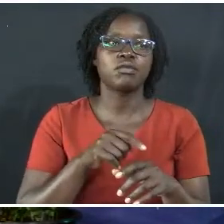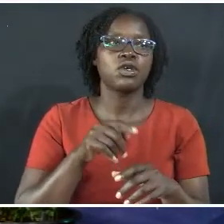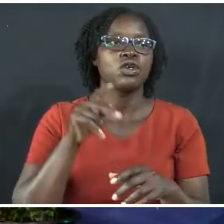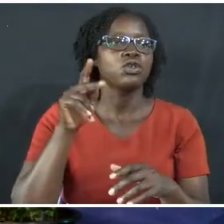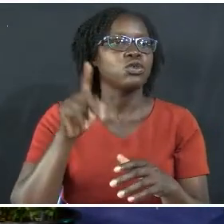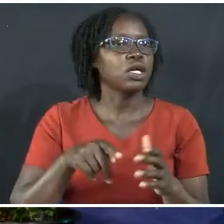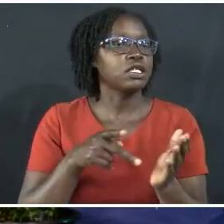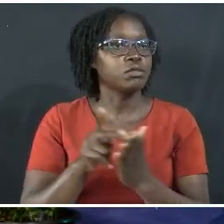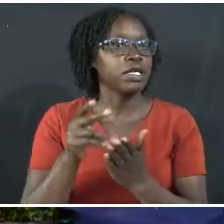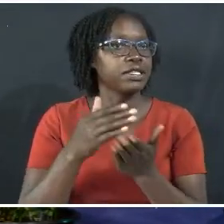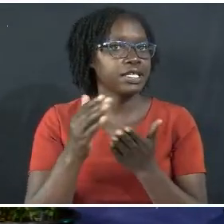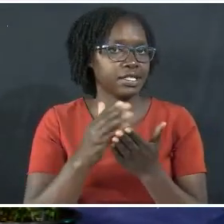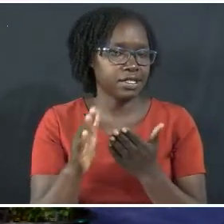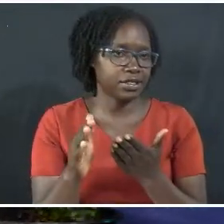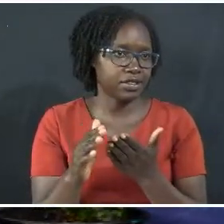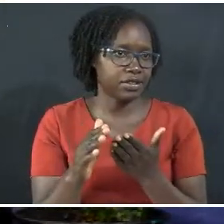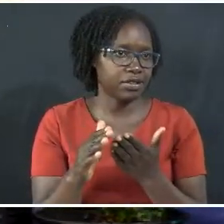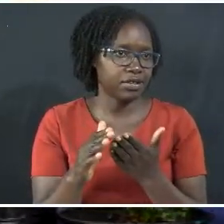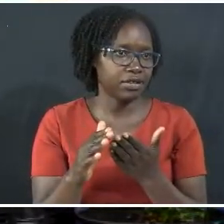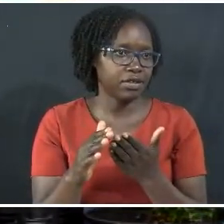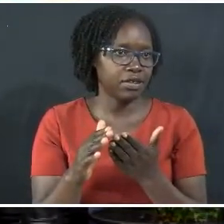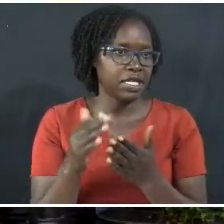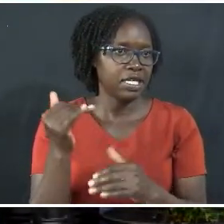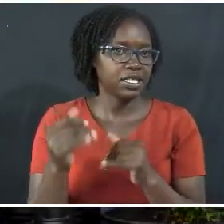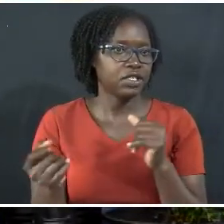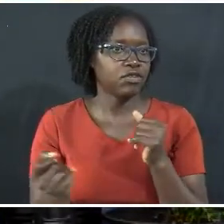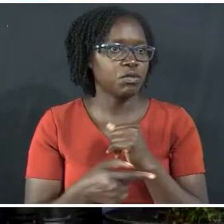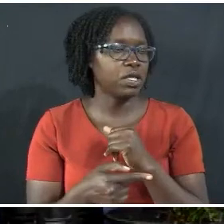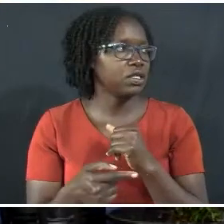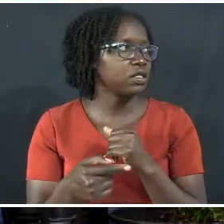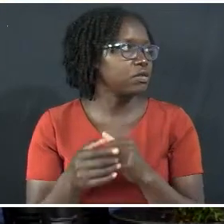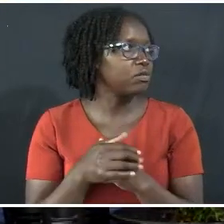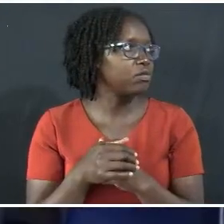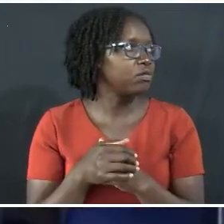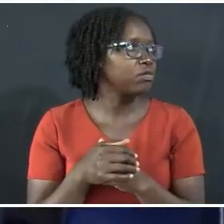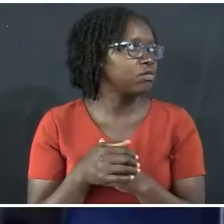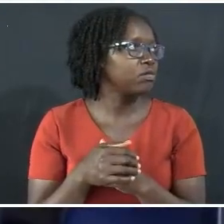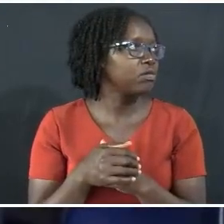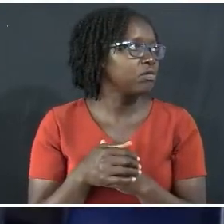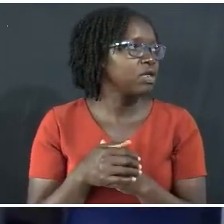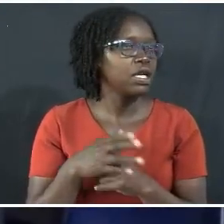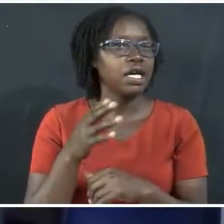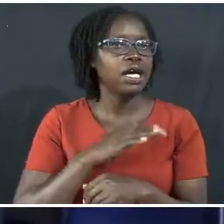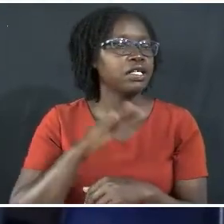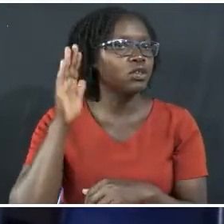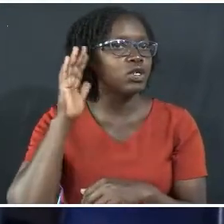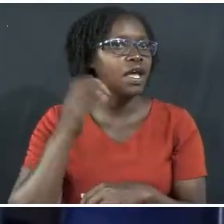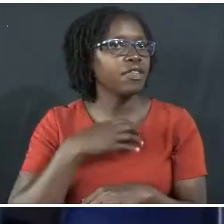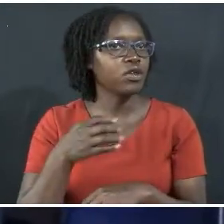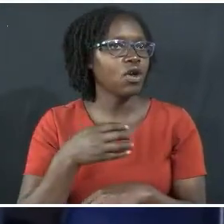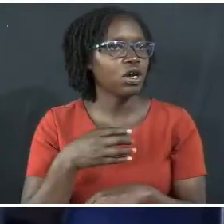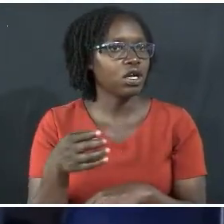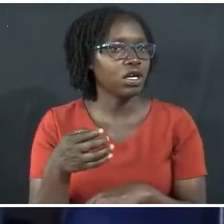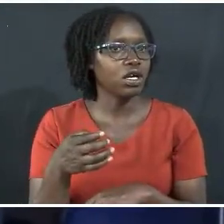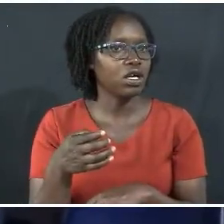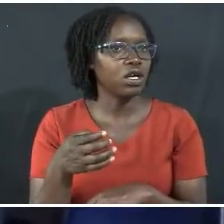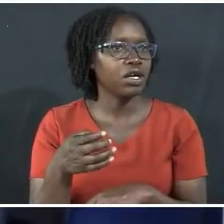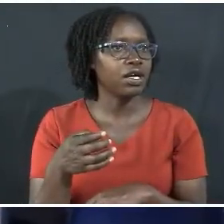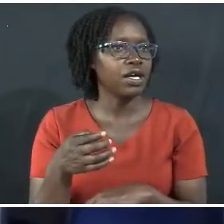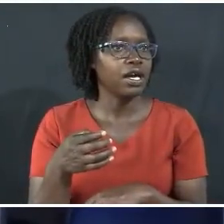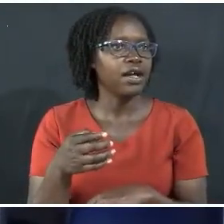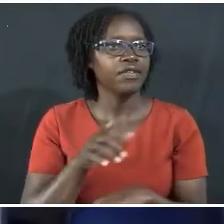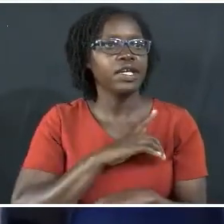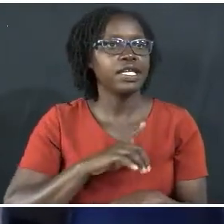rent at the end of this month, and you hear that knock,